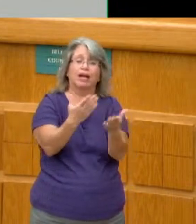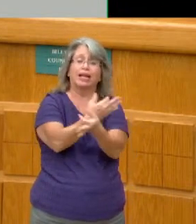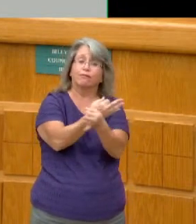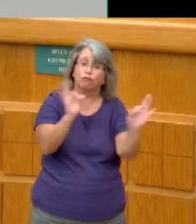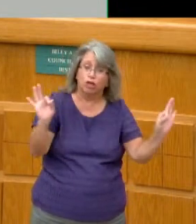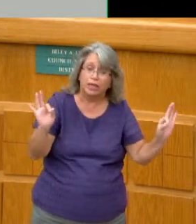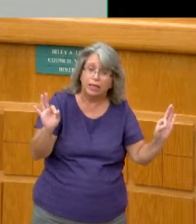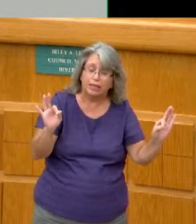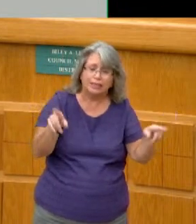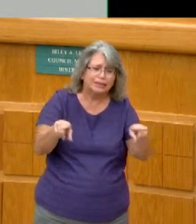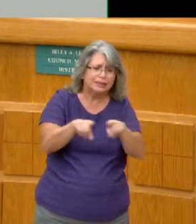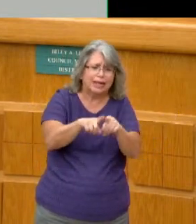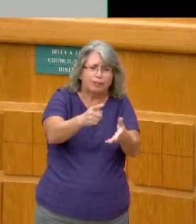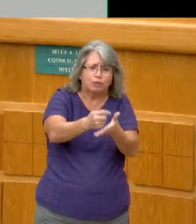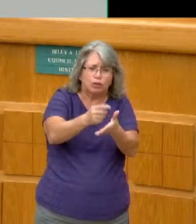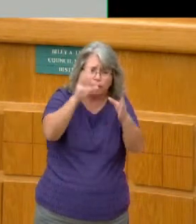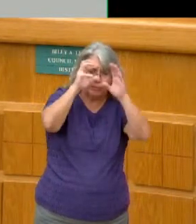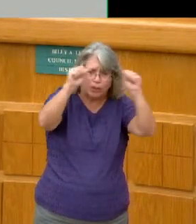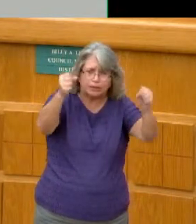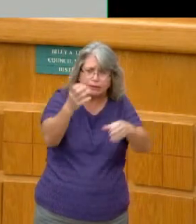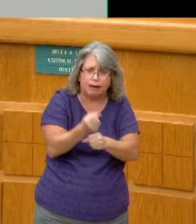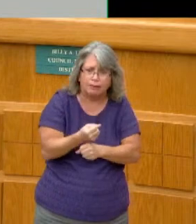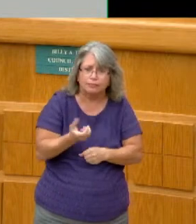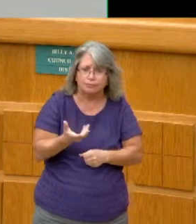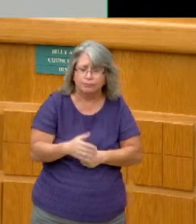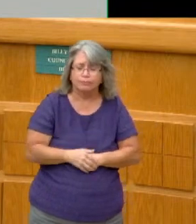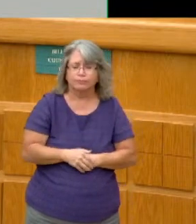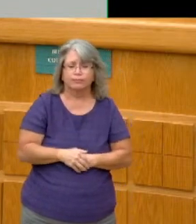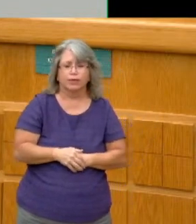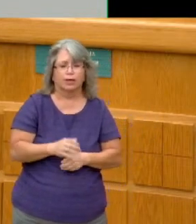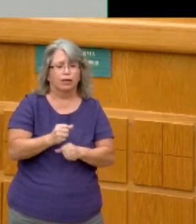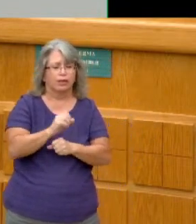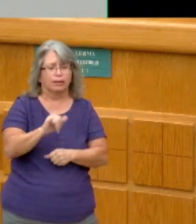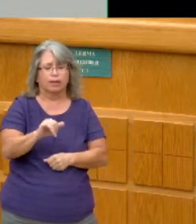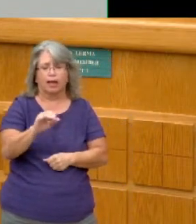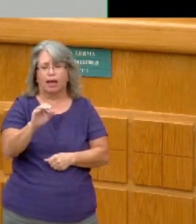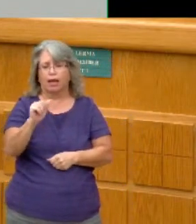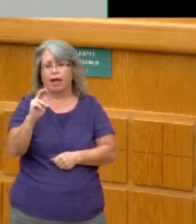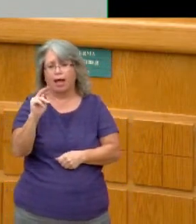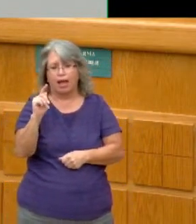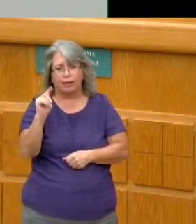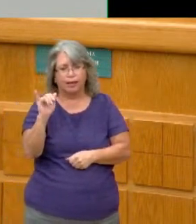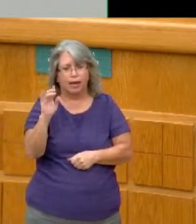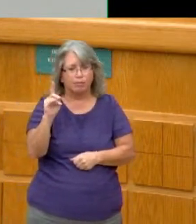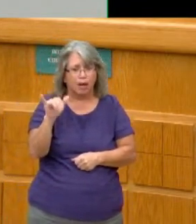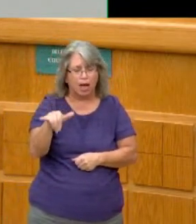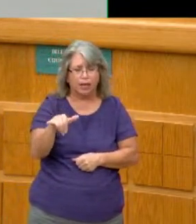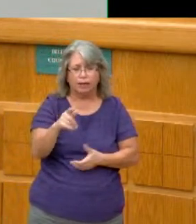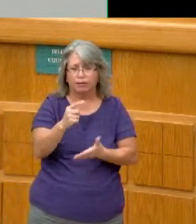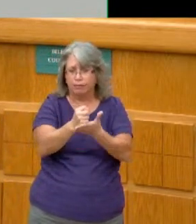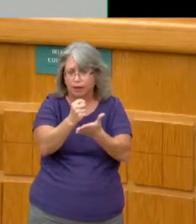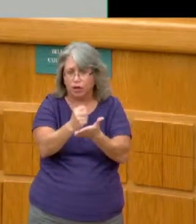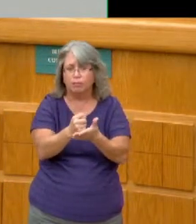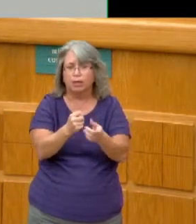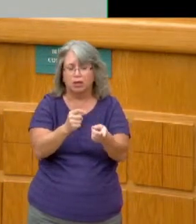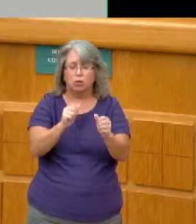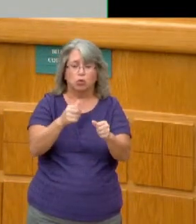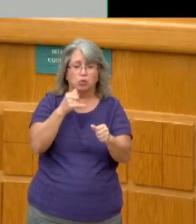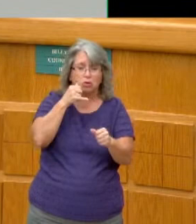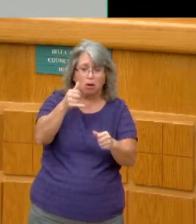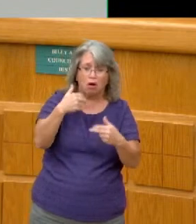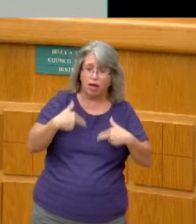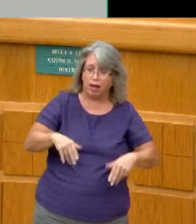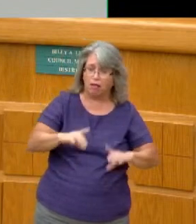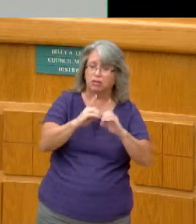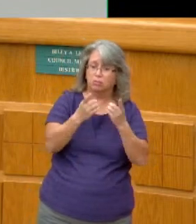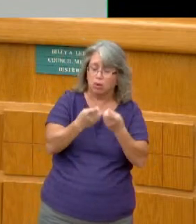treatment if you test positive, get the monoclonal antibodies. You can call the public health department, and after calling them, walk